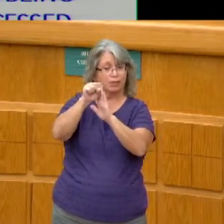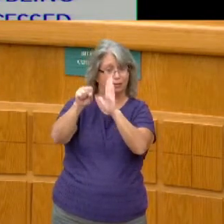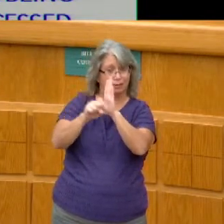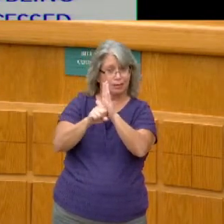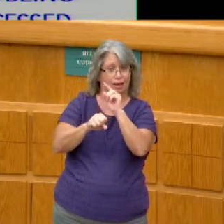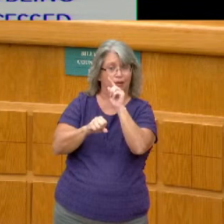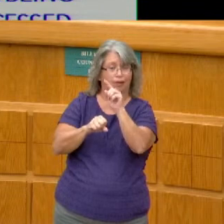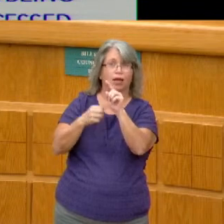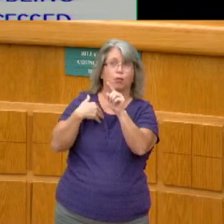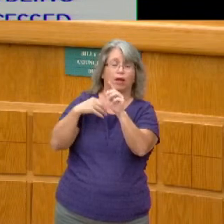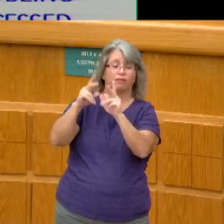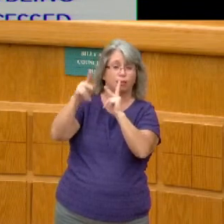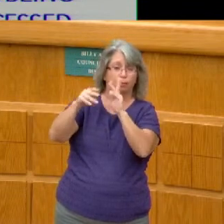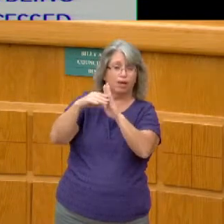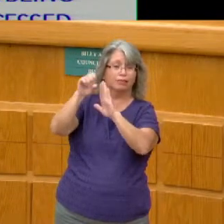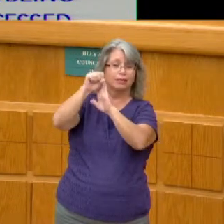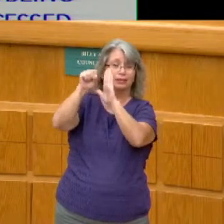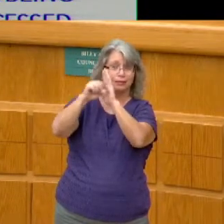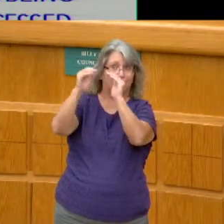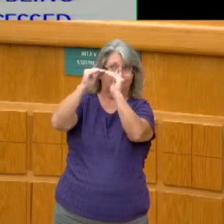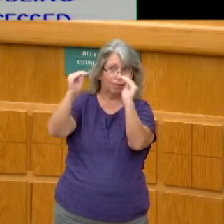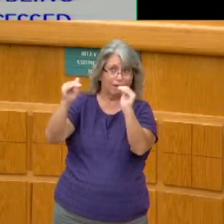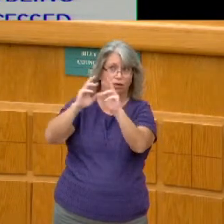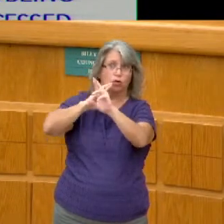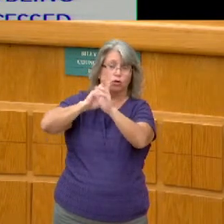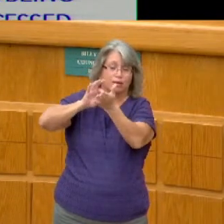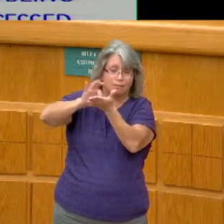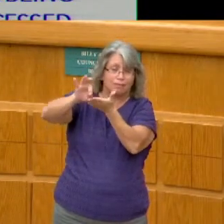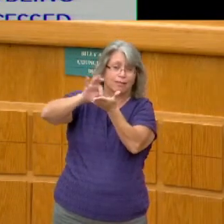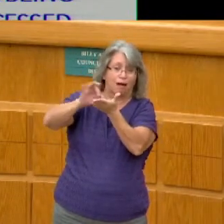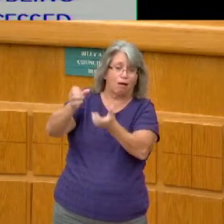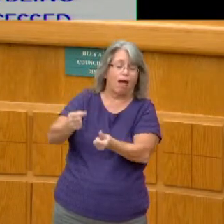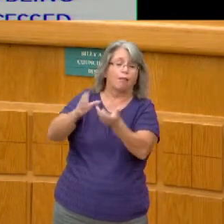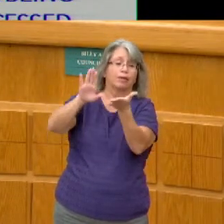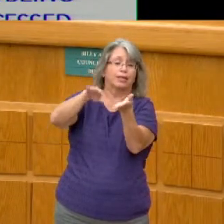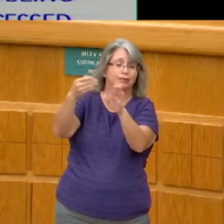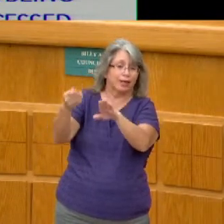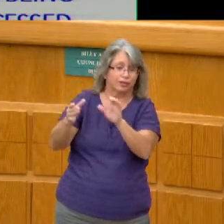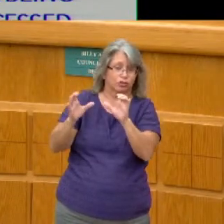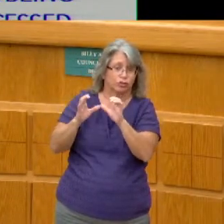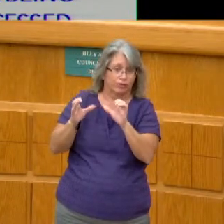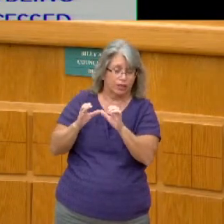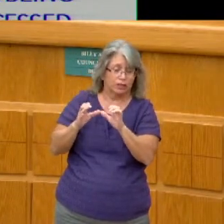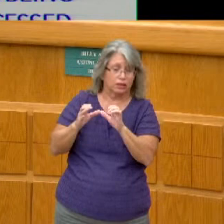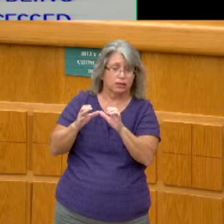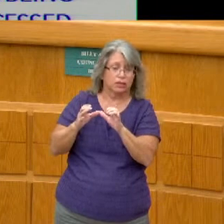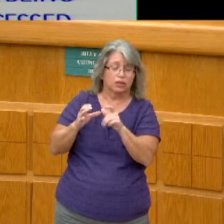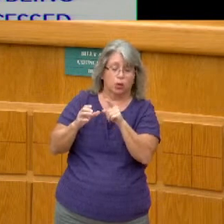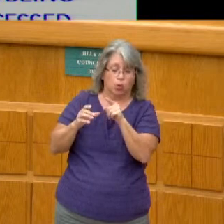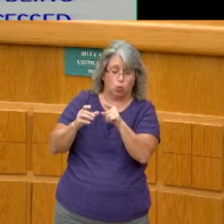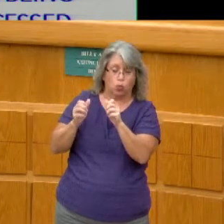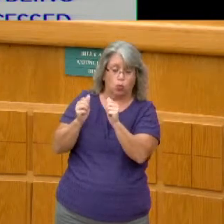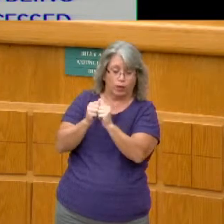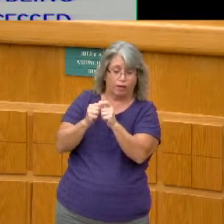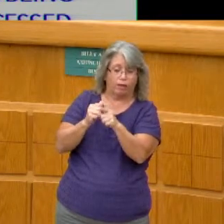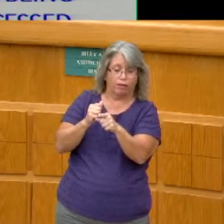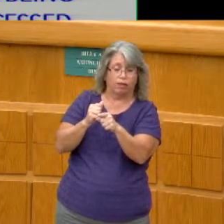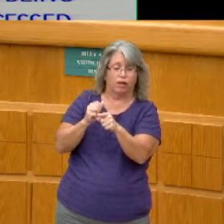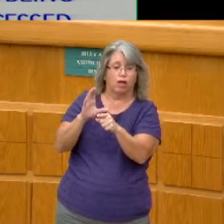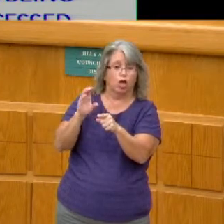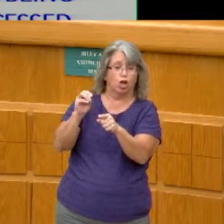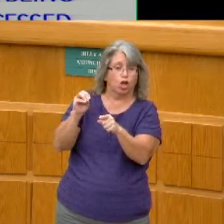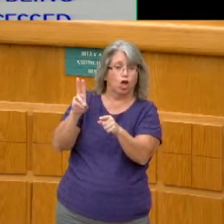at the state that have COVID-19 as the primary cause of death. And what you'll see is that even our projection is